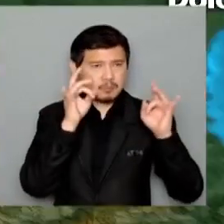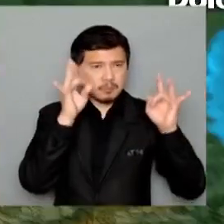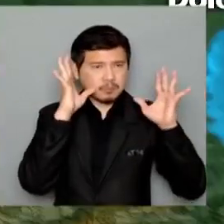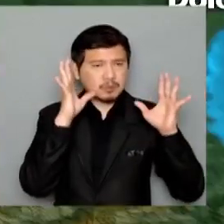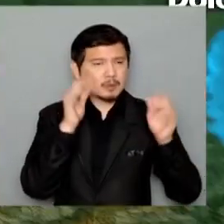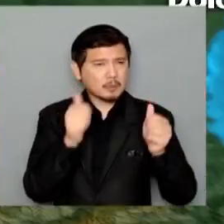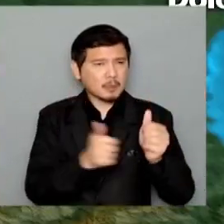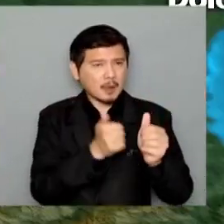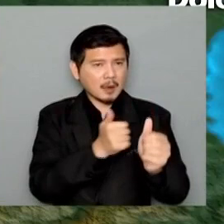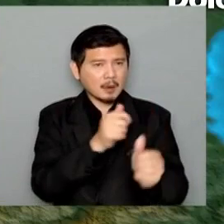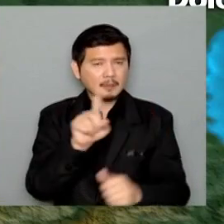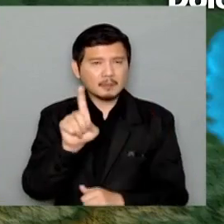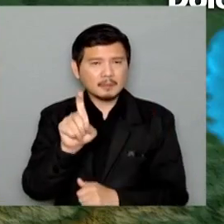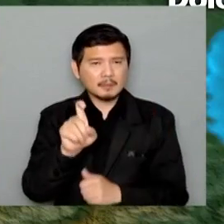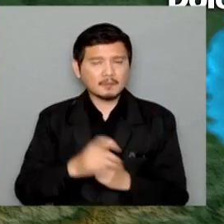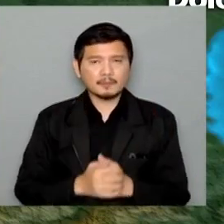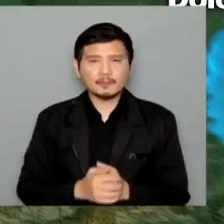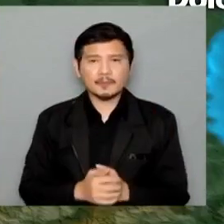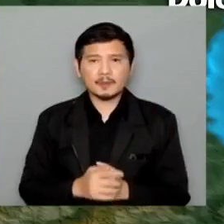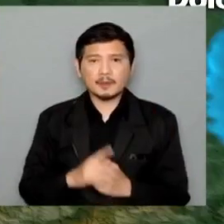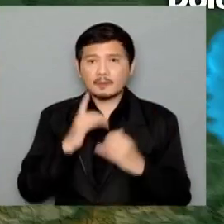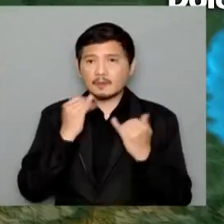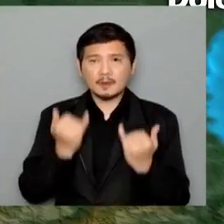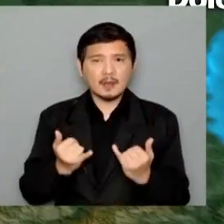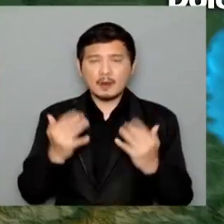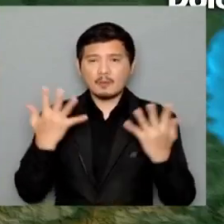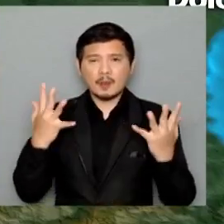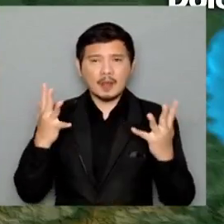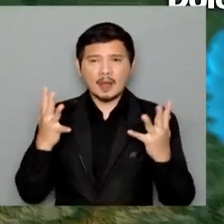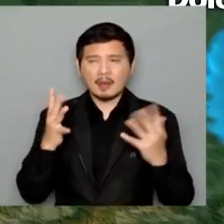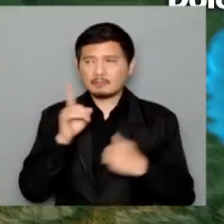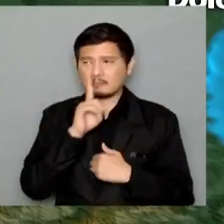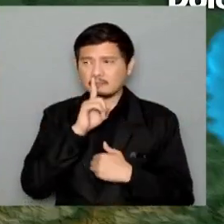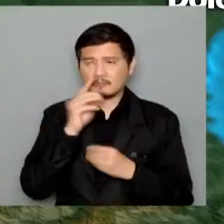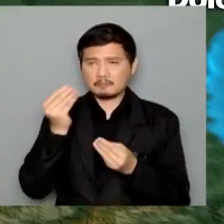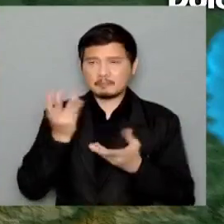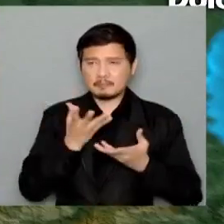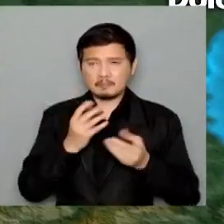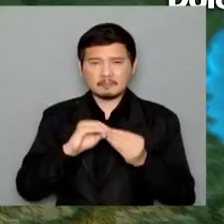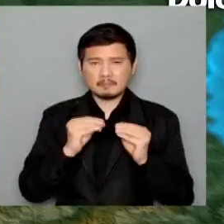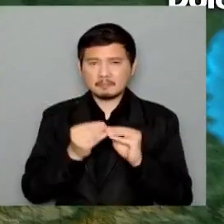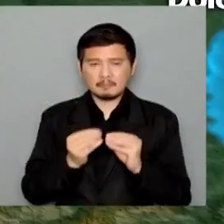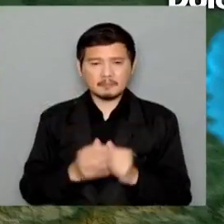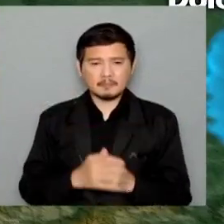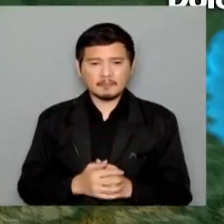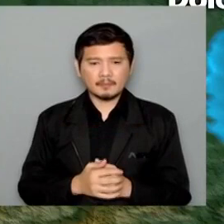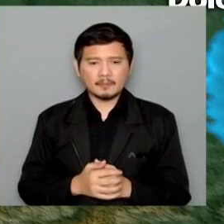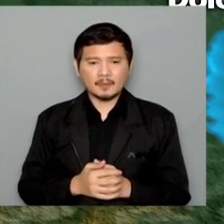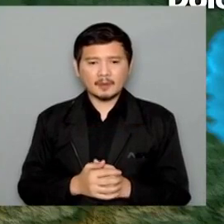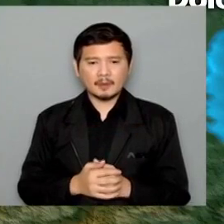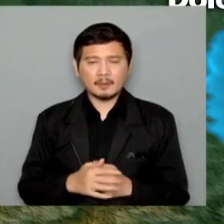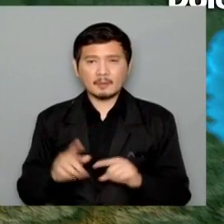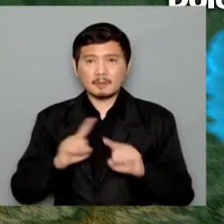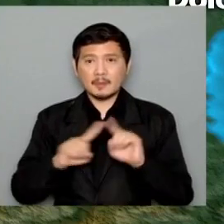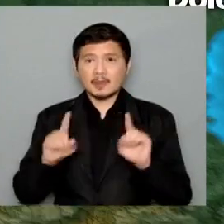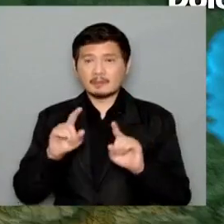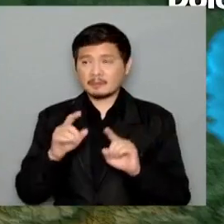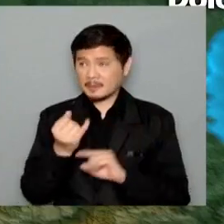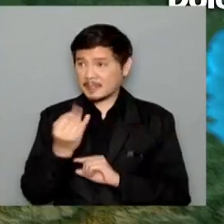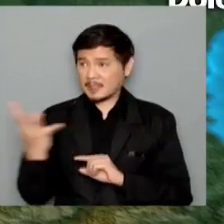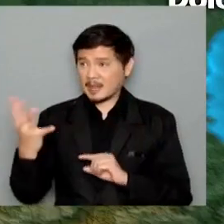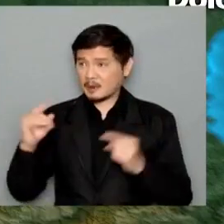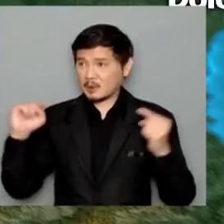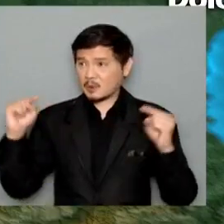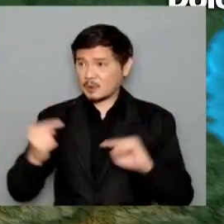As of now, we don't have the number yet of the communist rebels, Carmina. Right now, what we have is the number of wounded soldiers. That's